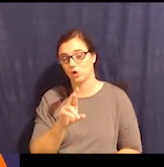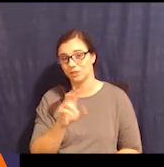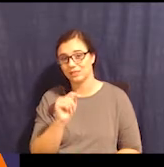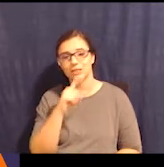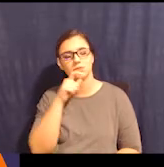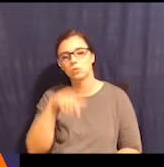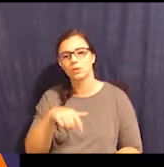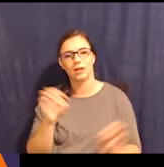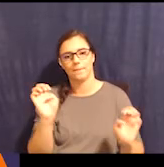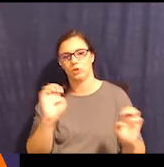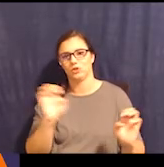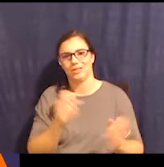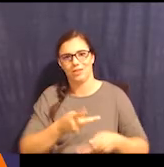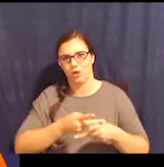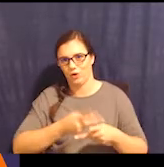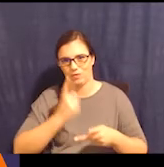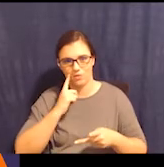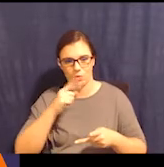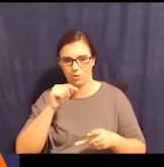treatment.